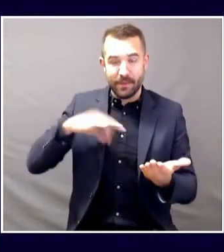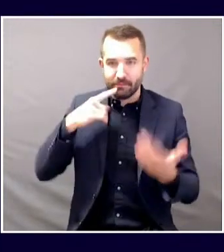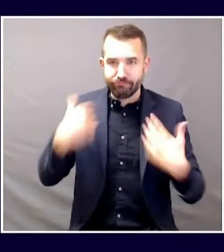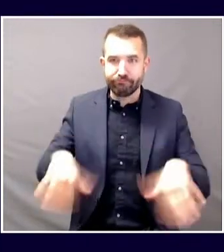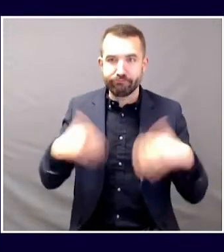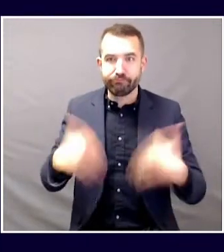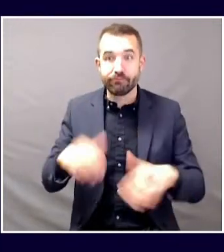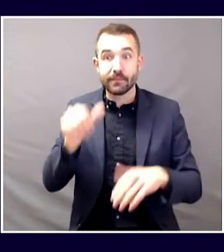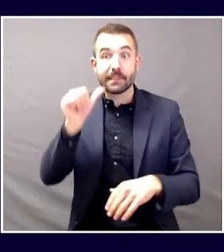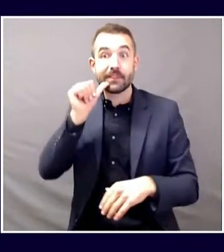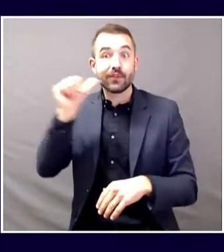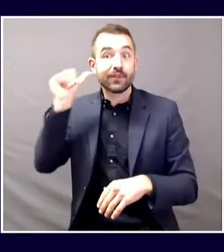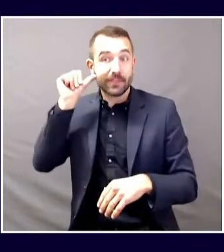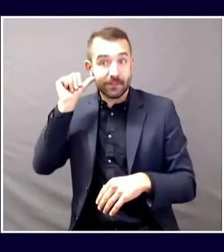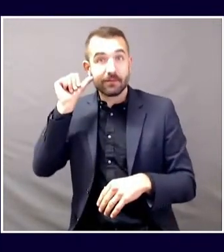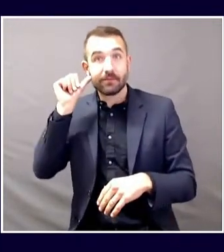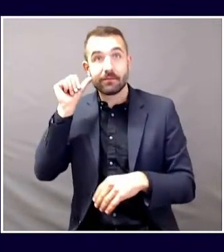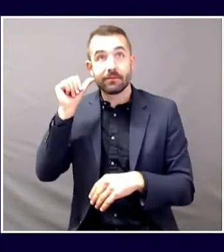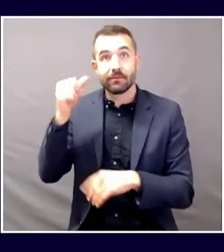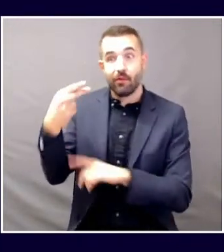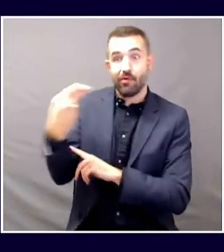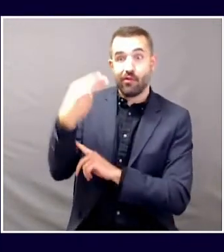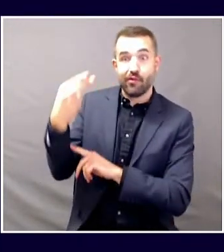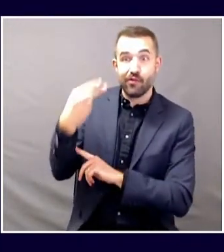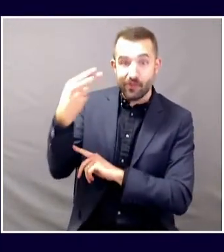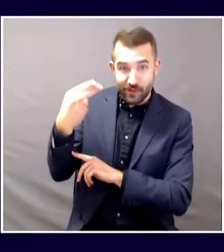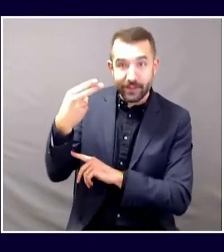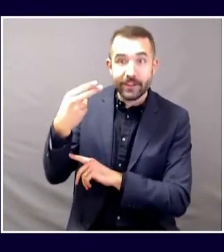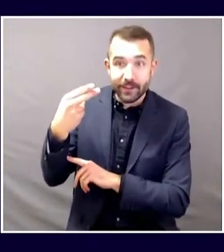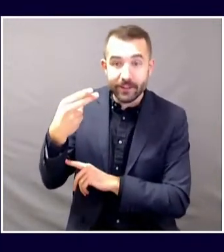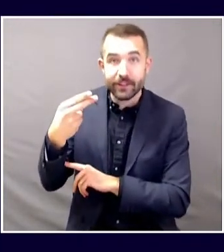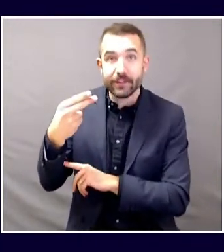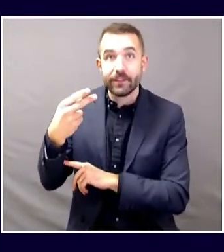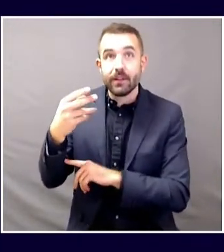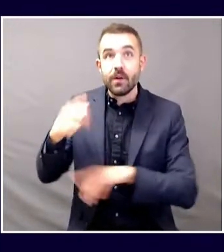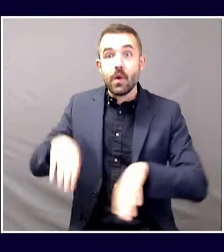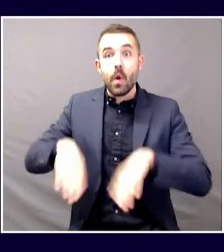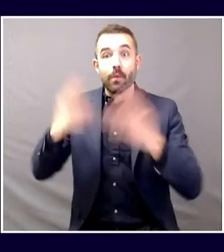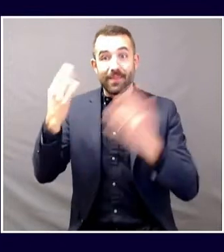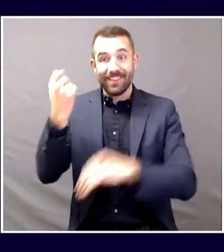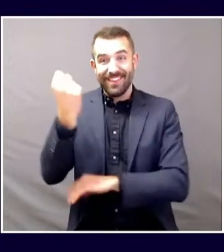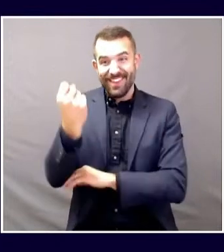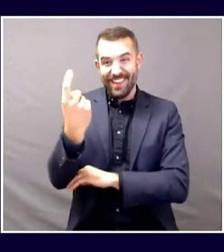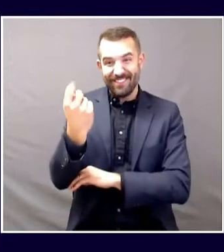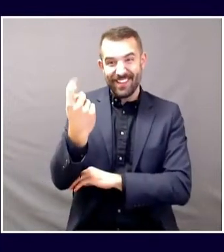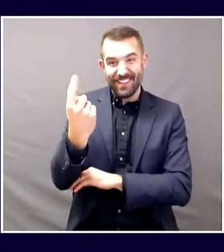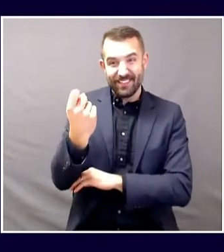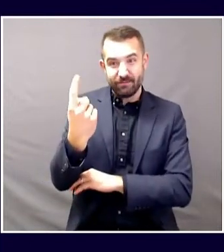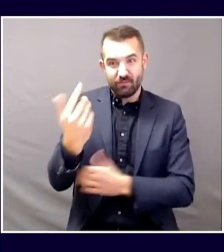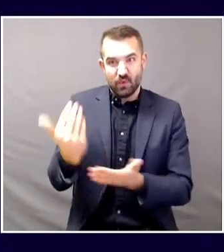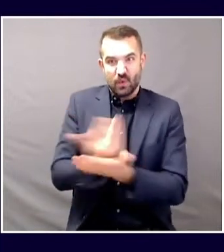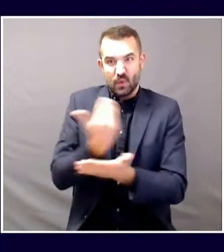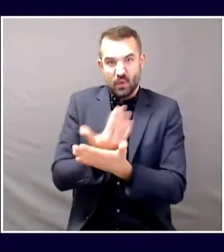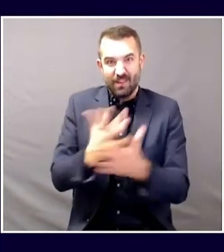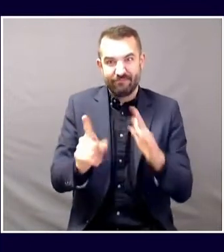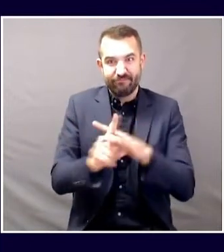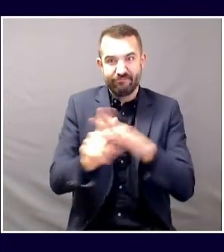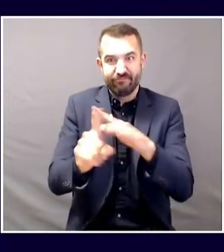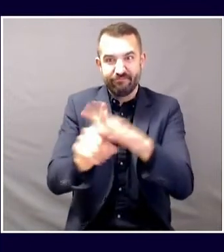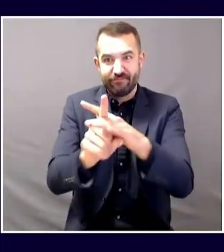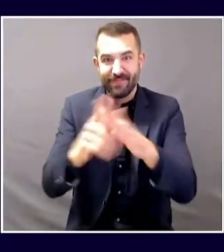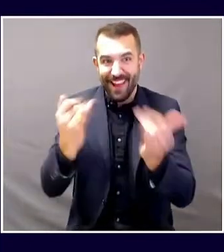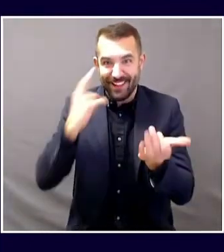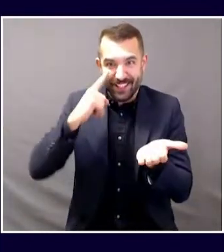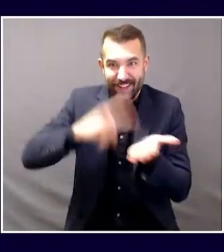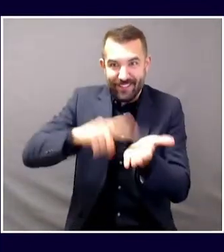Yesterday, Thursday, Maine CDC opened 11 outbreak investigations. Those are